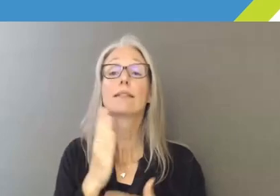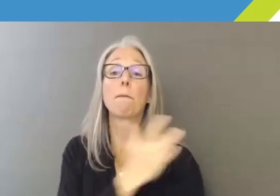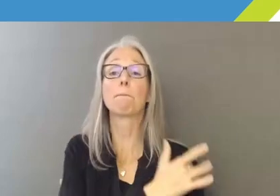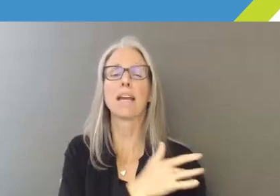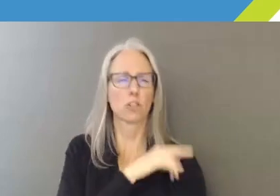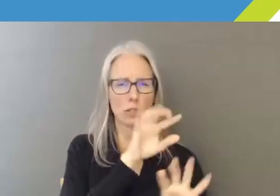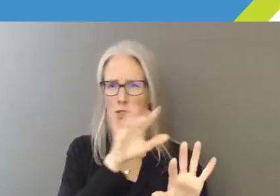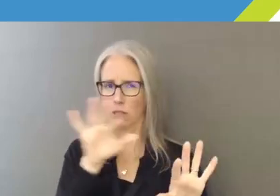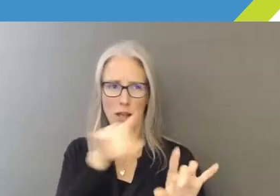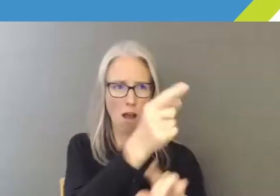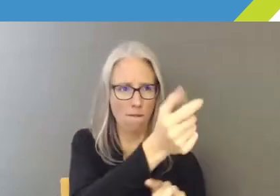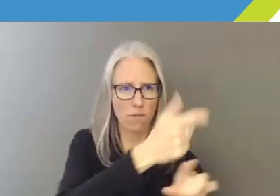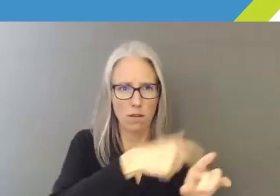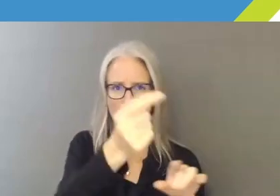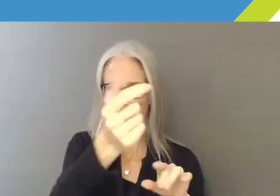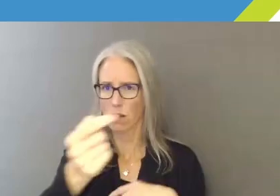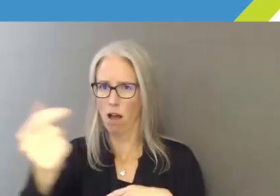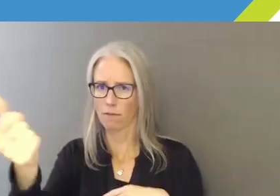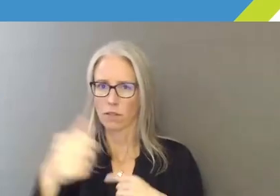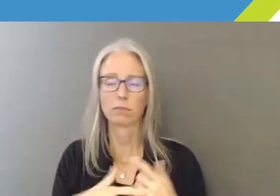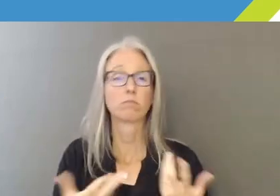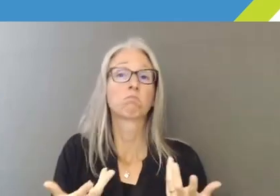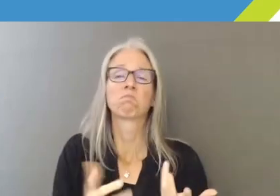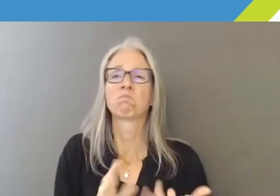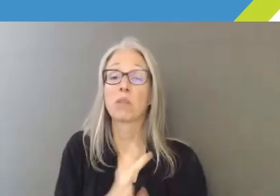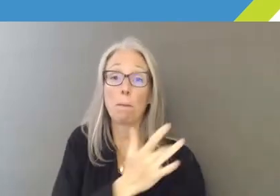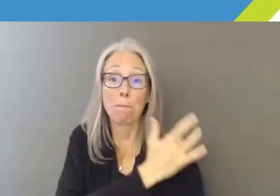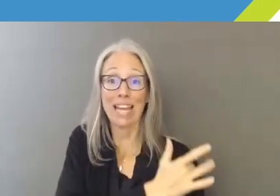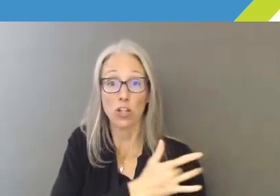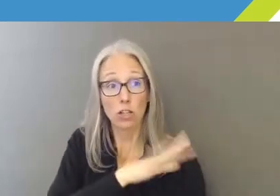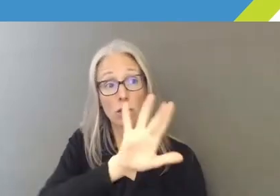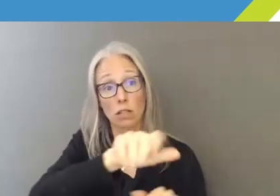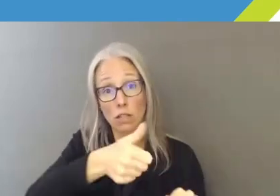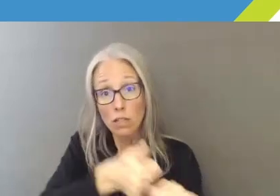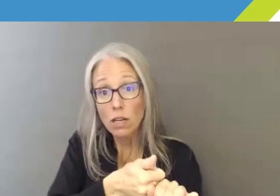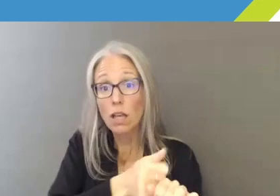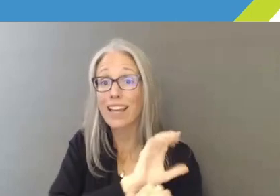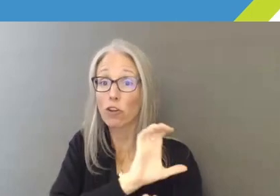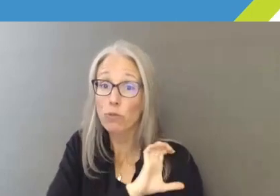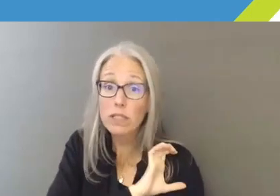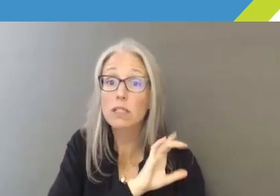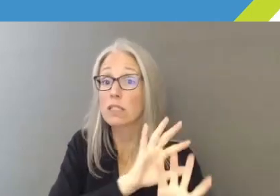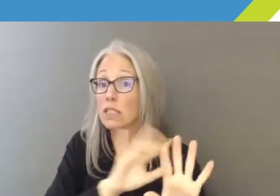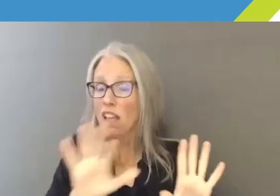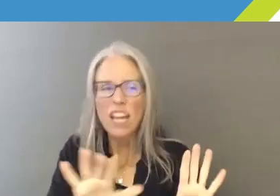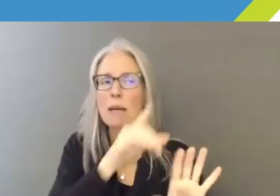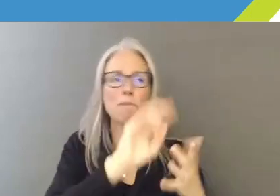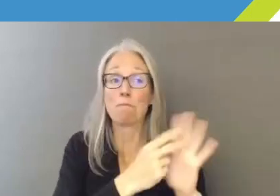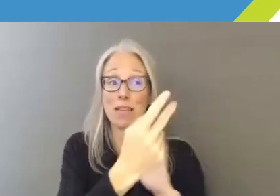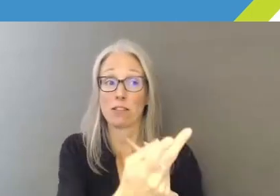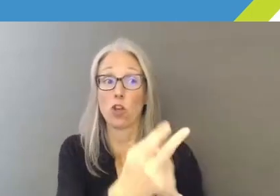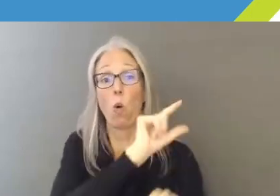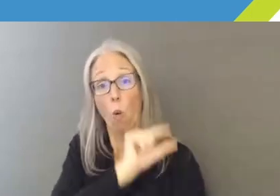So it may be that there are characteristics about yourself as a patient that would actually have led to your exclusion from the trial. So those are all things to keep in